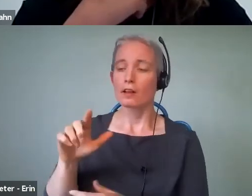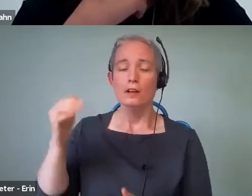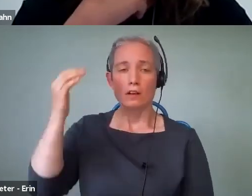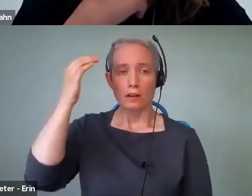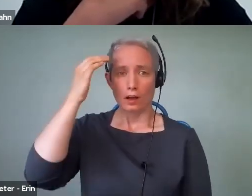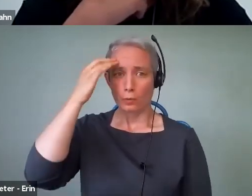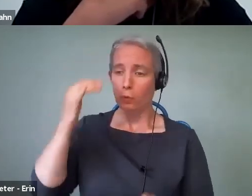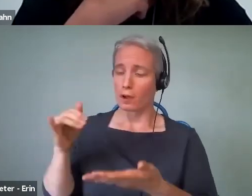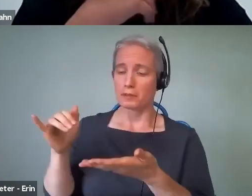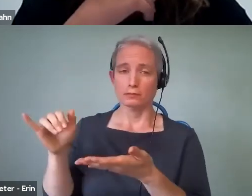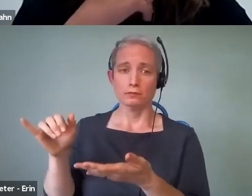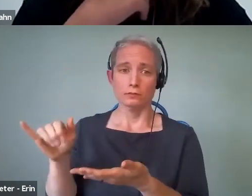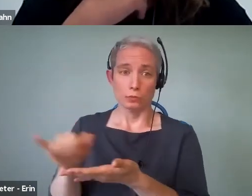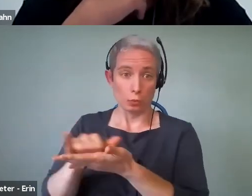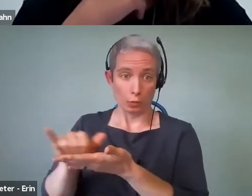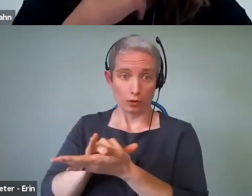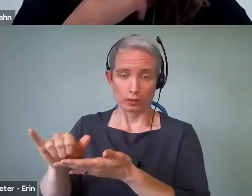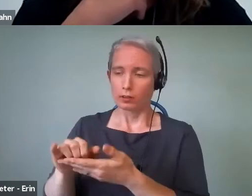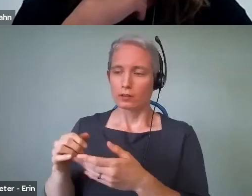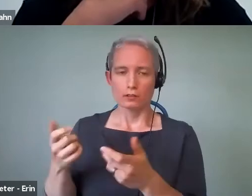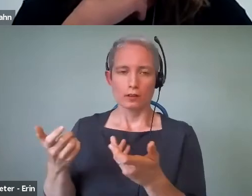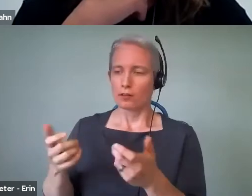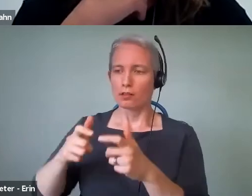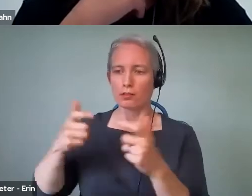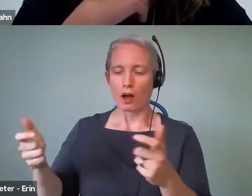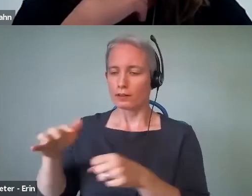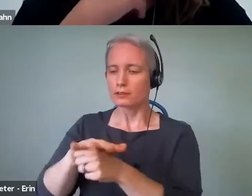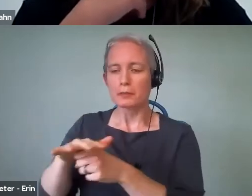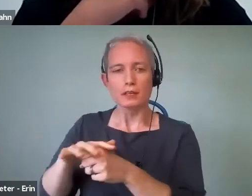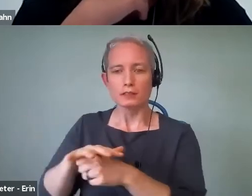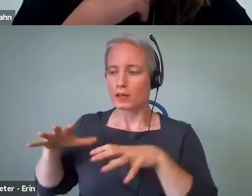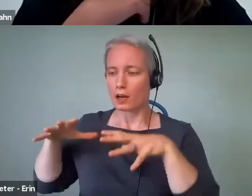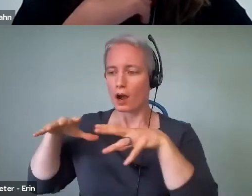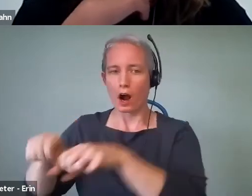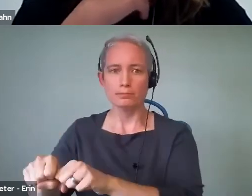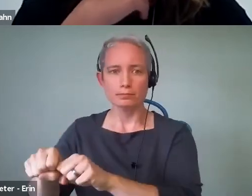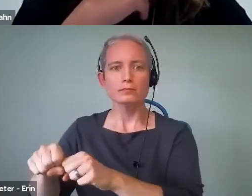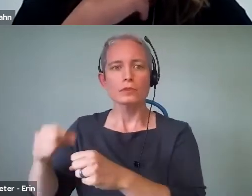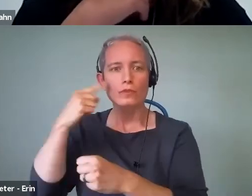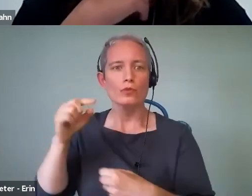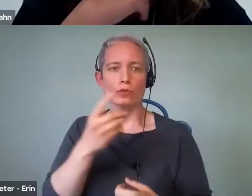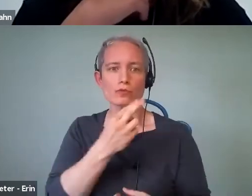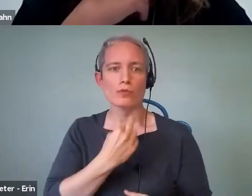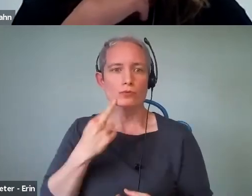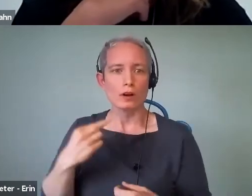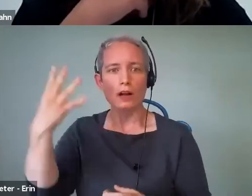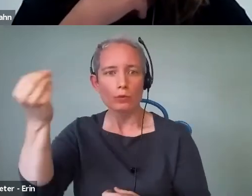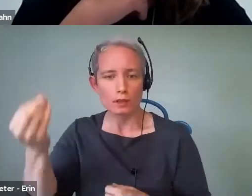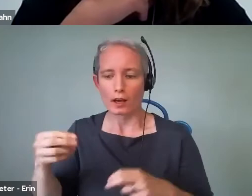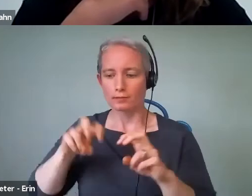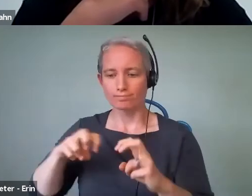including sidewalks and streets in different areas, has been dedicated to dining and so forth. Now, that's a reaction